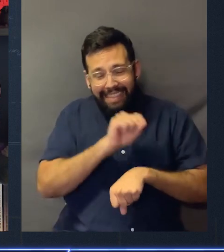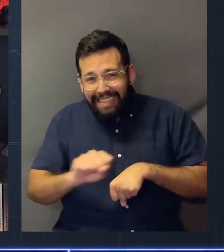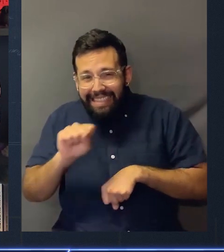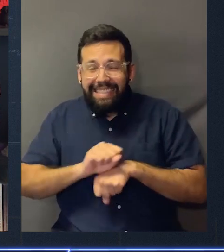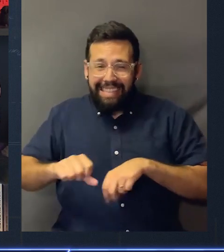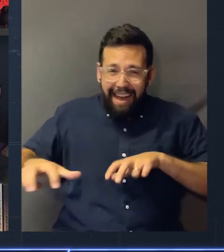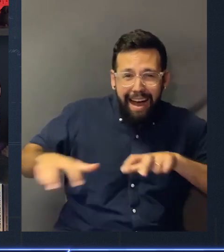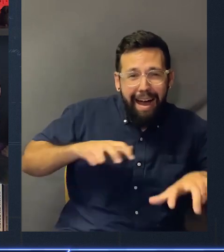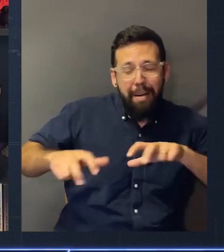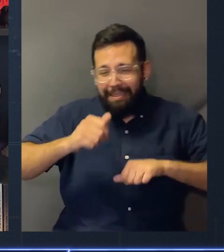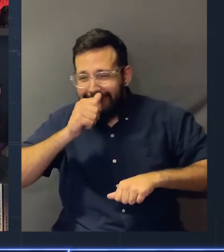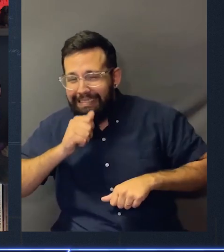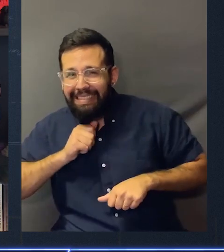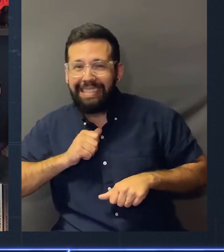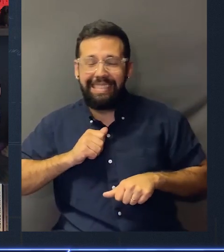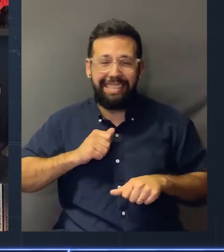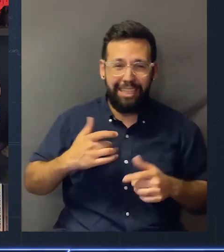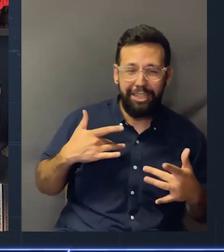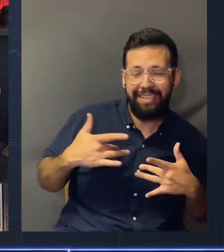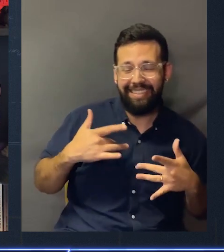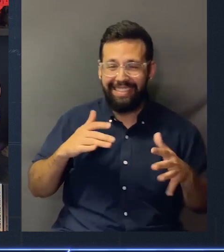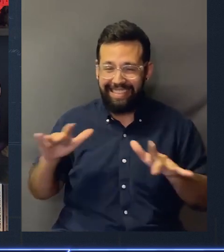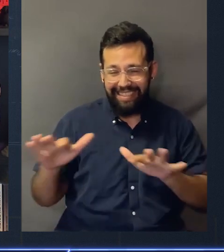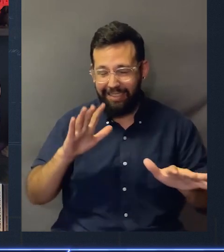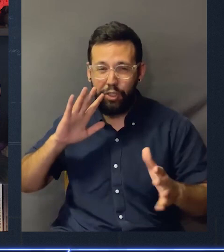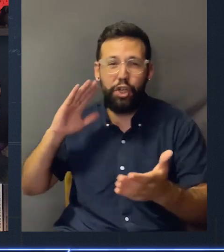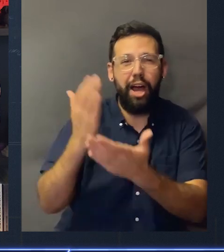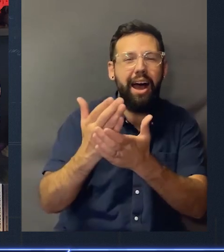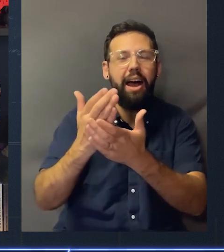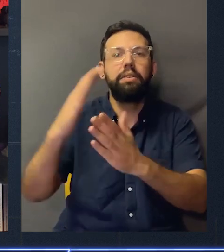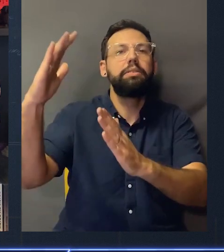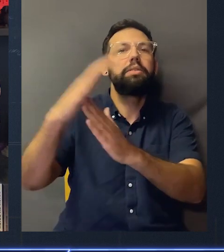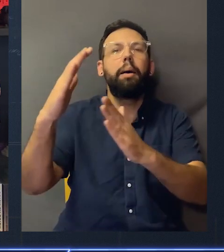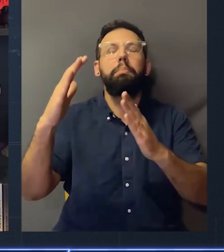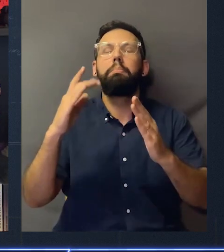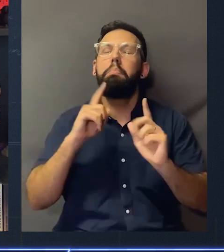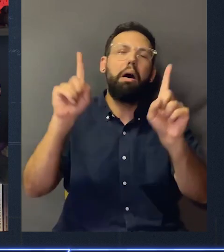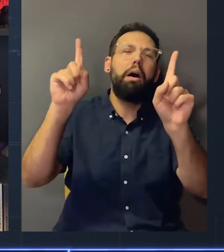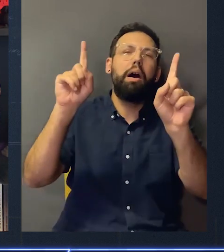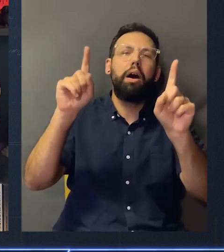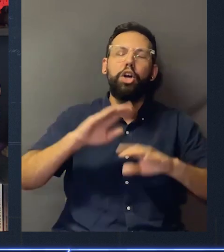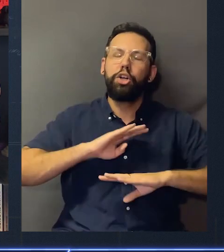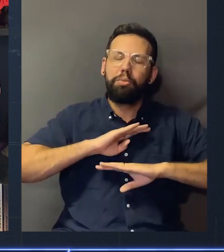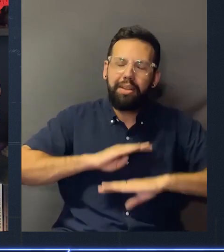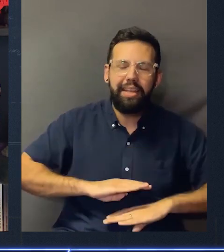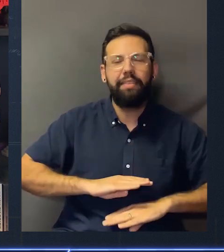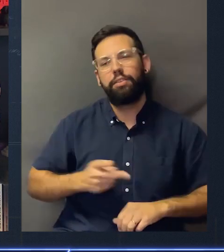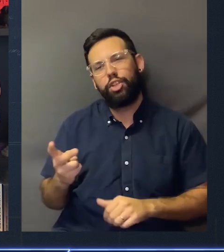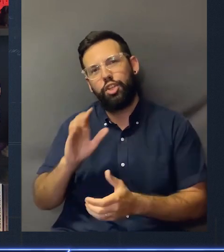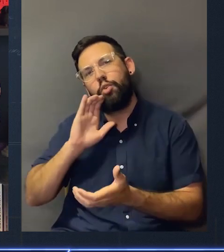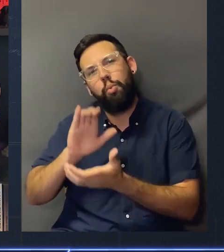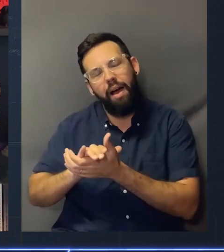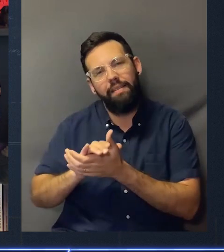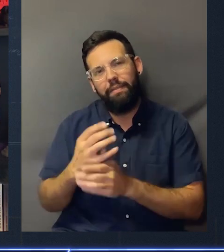energy, a lot of misgivings, I finally get to the summit. Super, super relieved. Take a commemorative